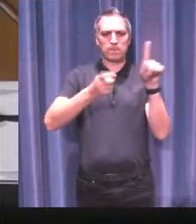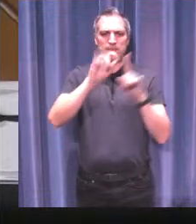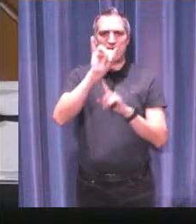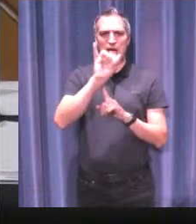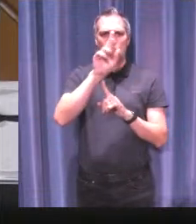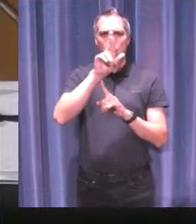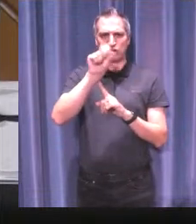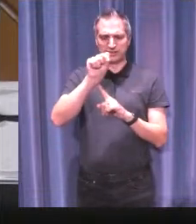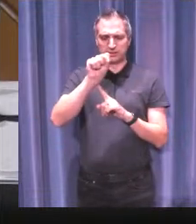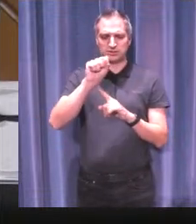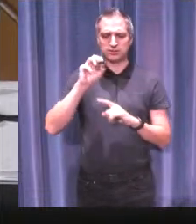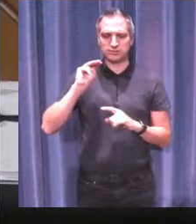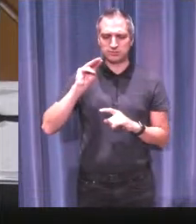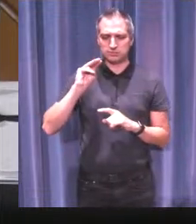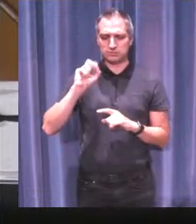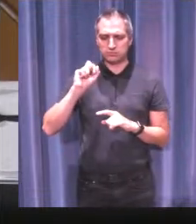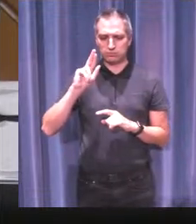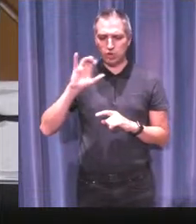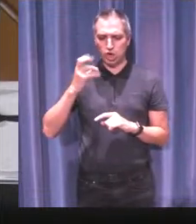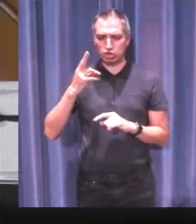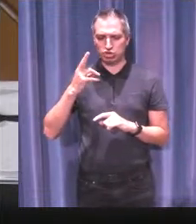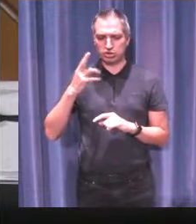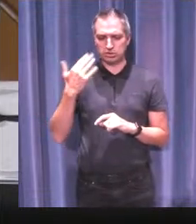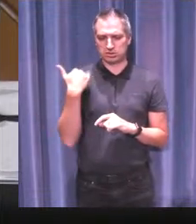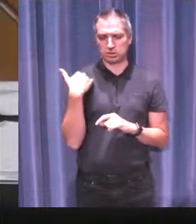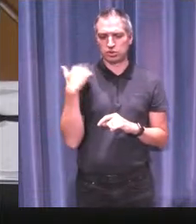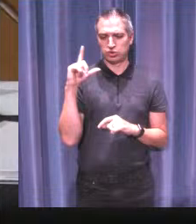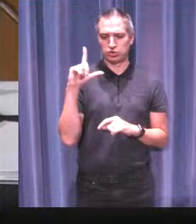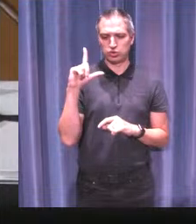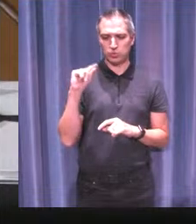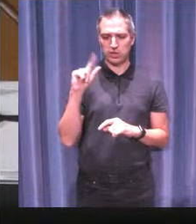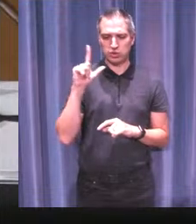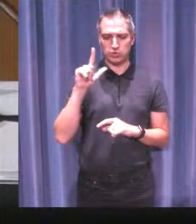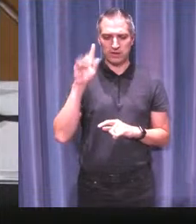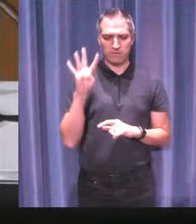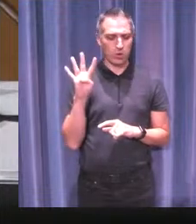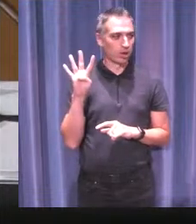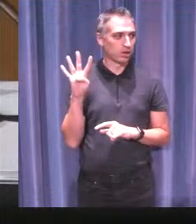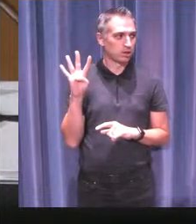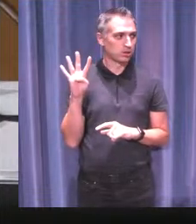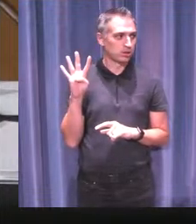I believe it was March of this 2024.